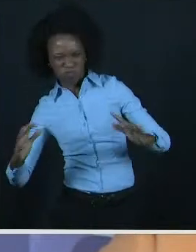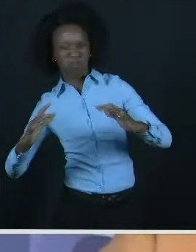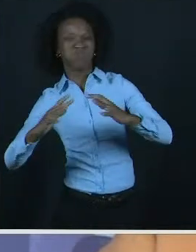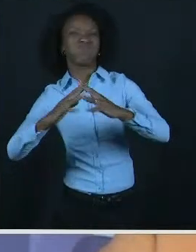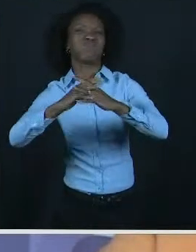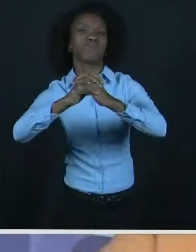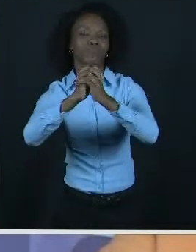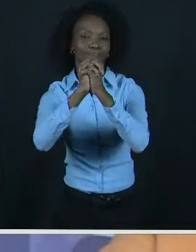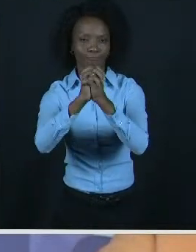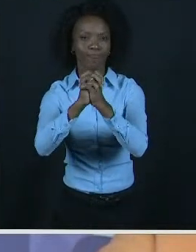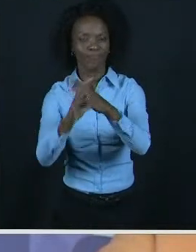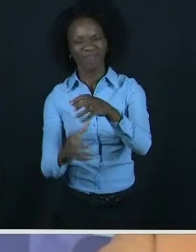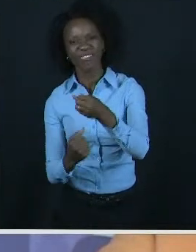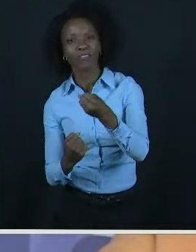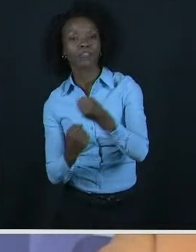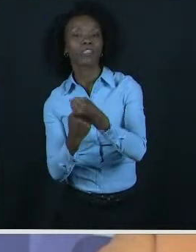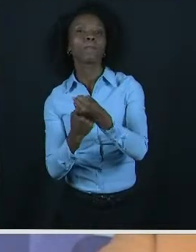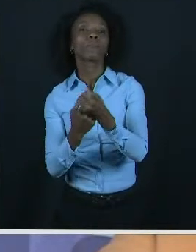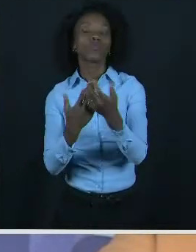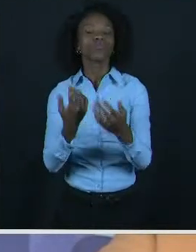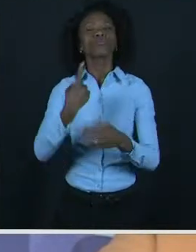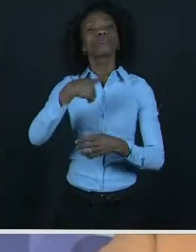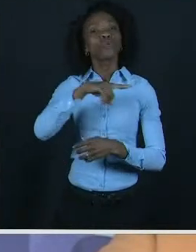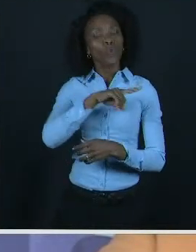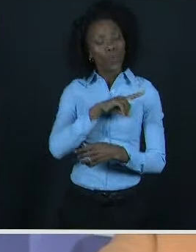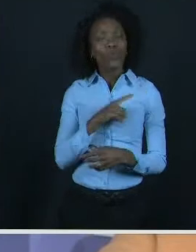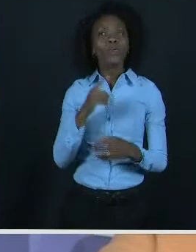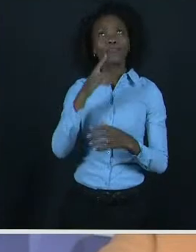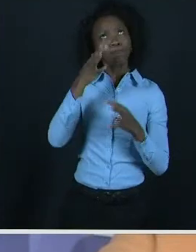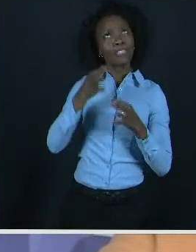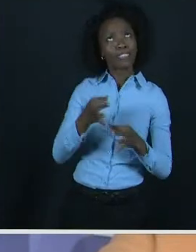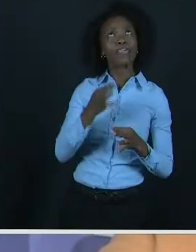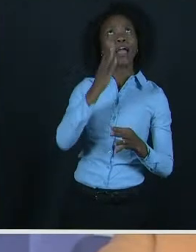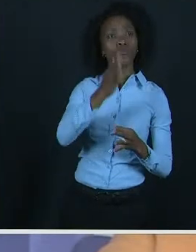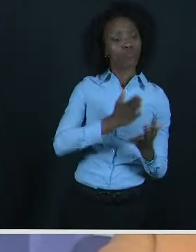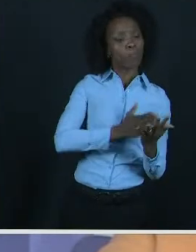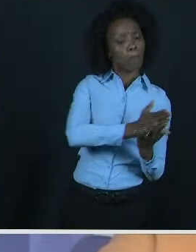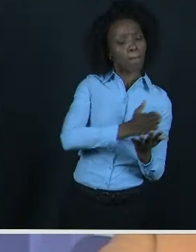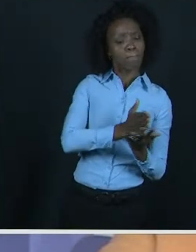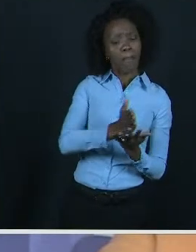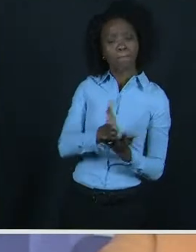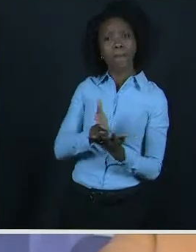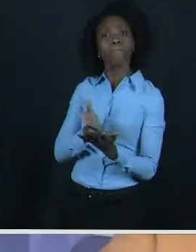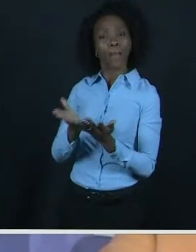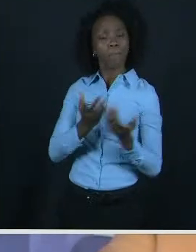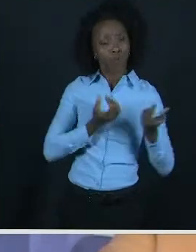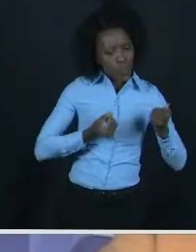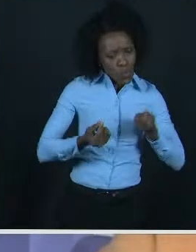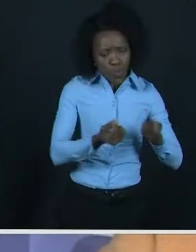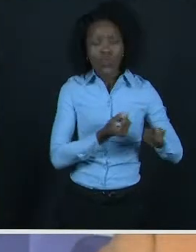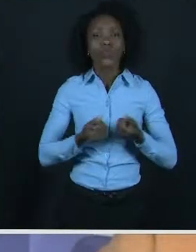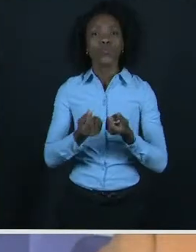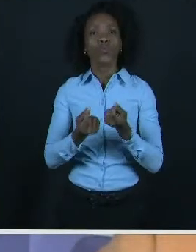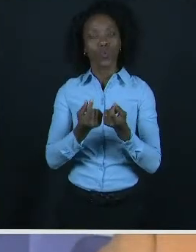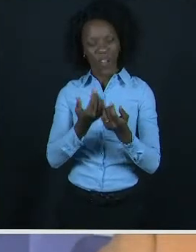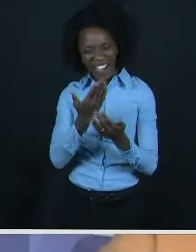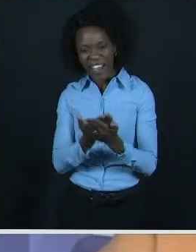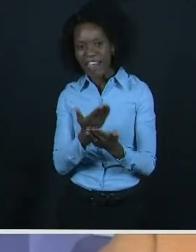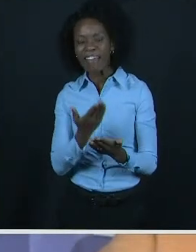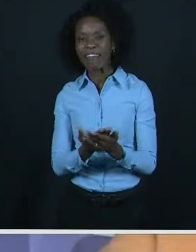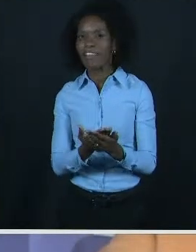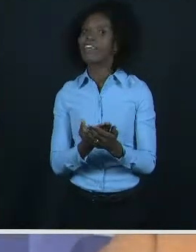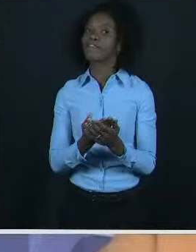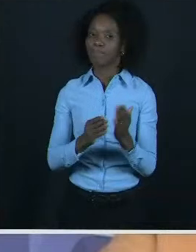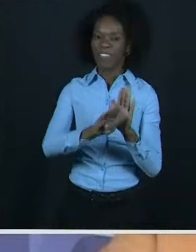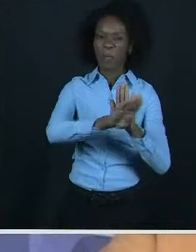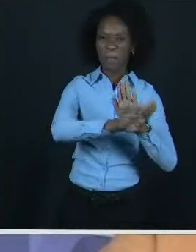We decided to embark on a number of interventions to deal with the scourge of gender-based